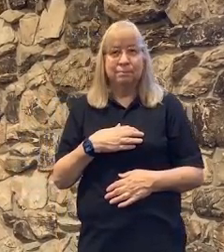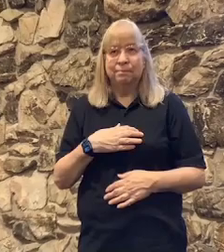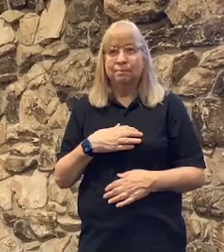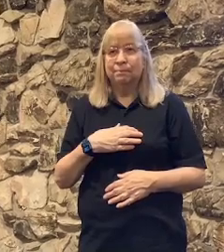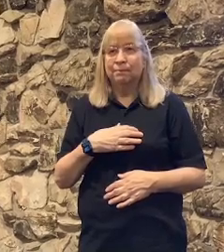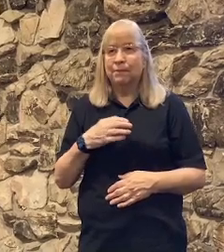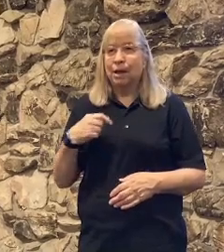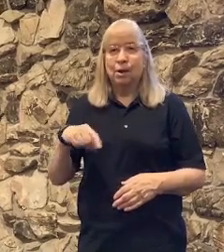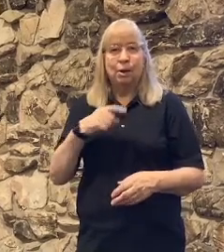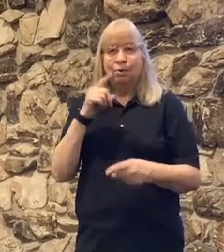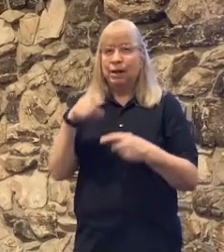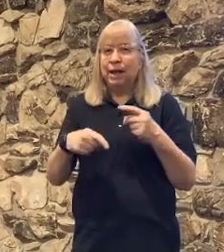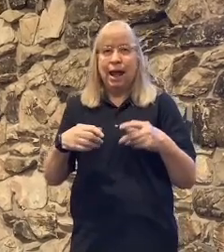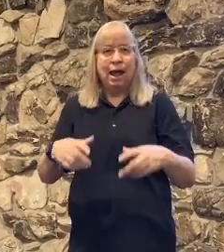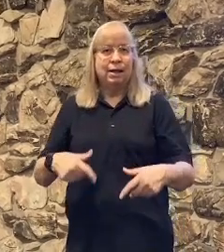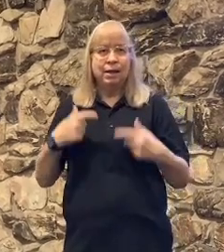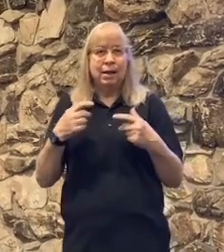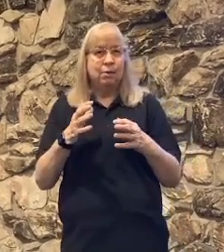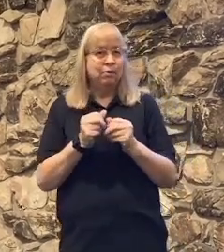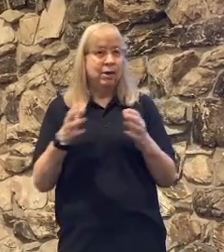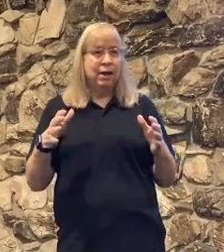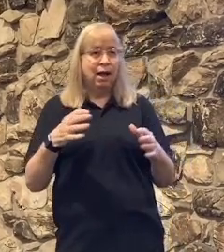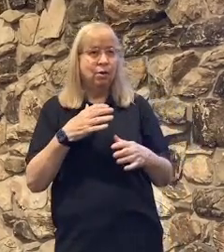We can't live without joy in our hearts.